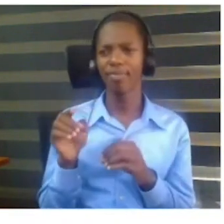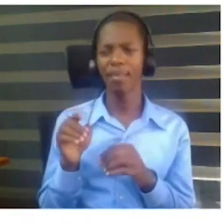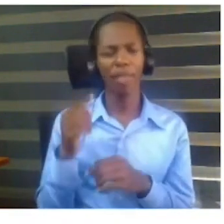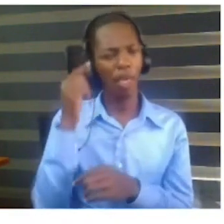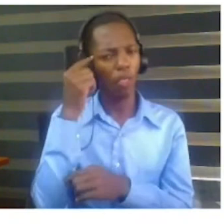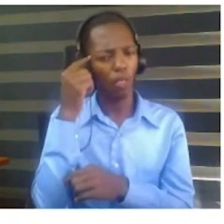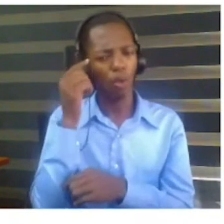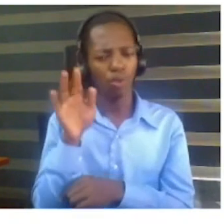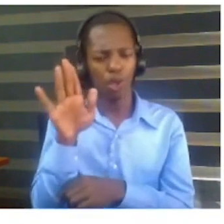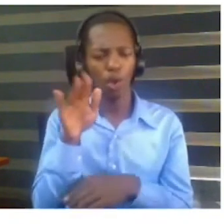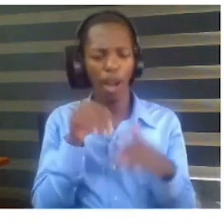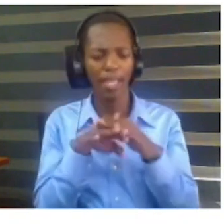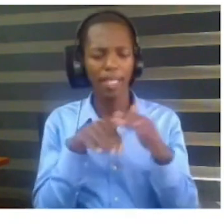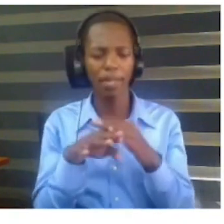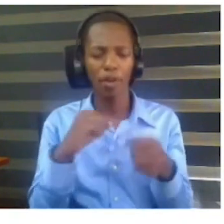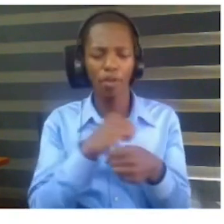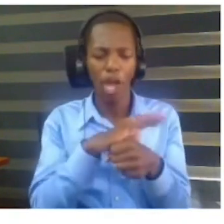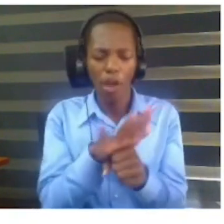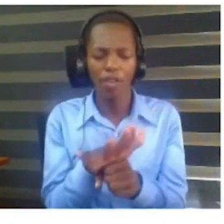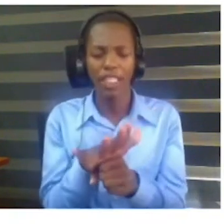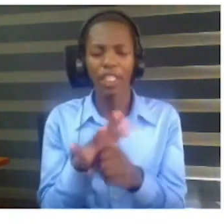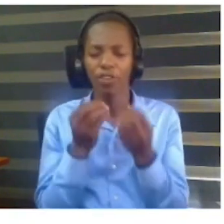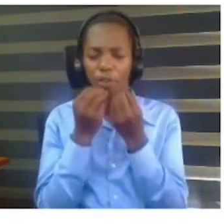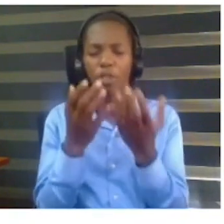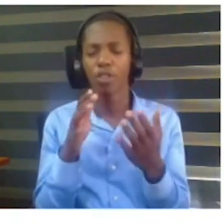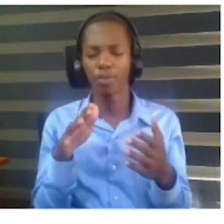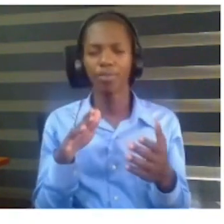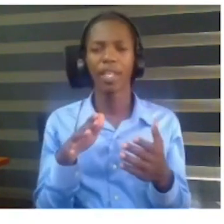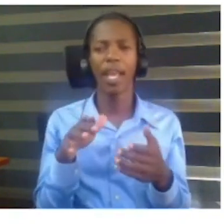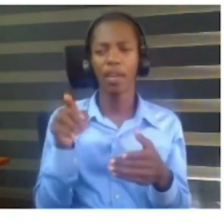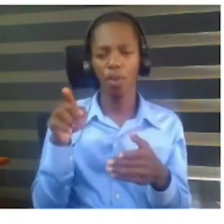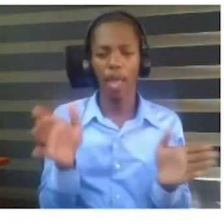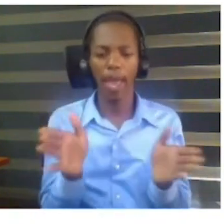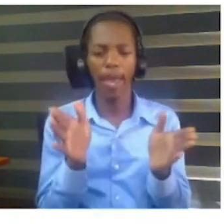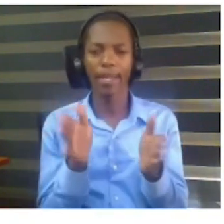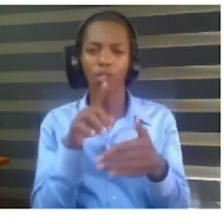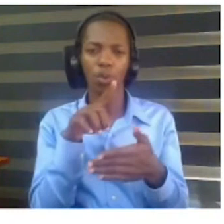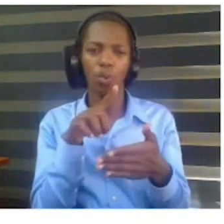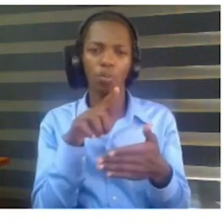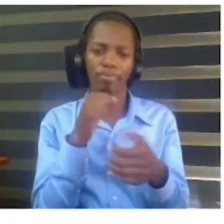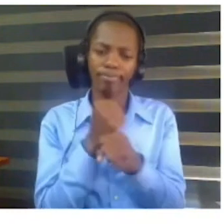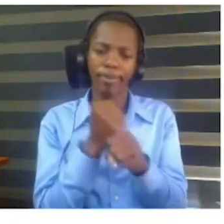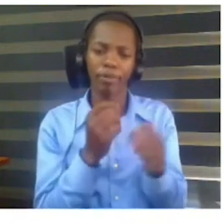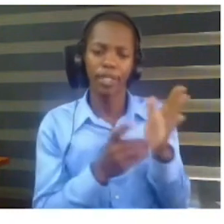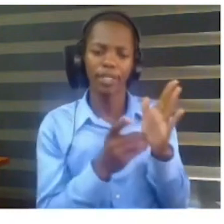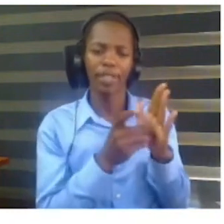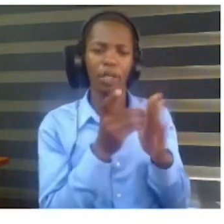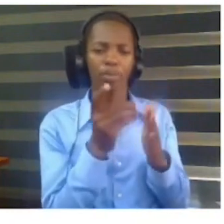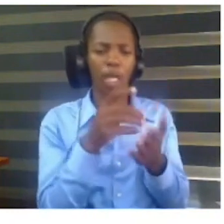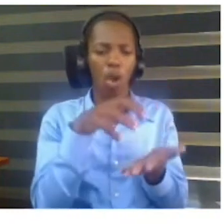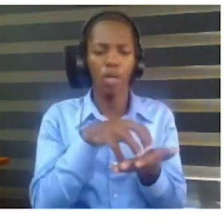accessibility of COVID-19 information and what you would encourage people who are developing content to do?